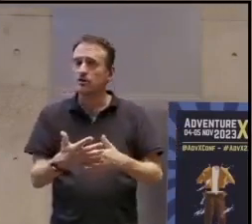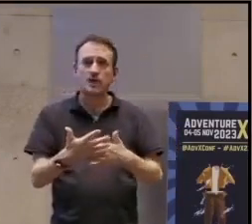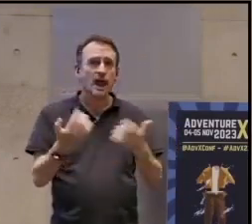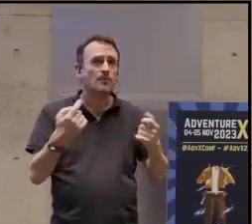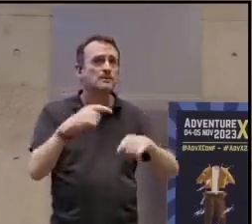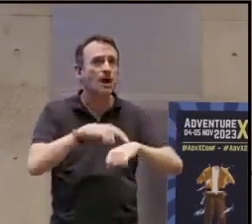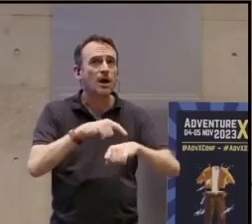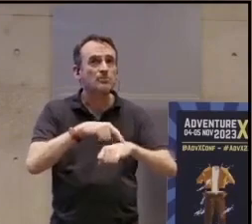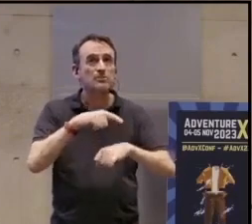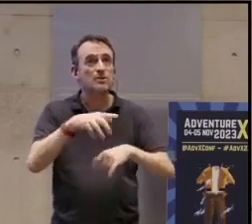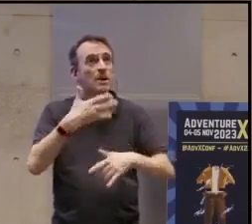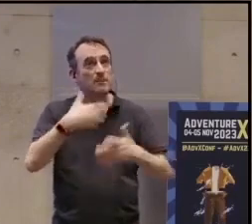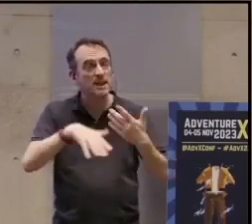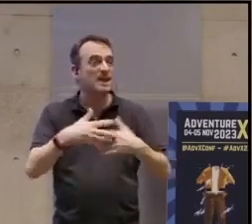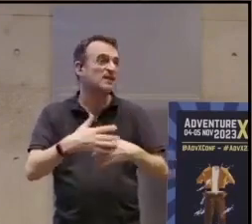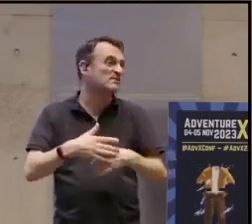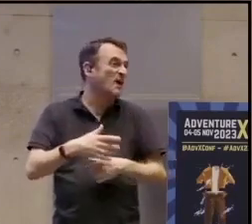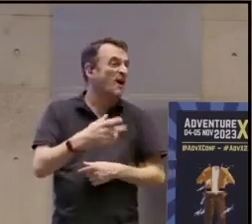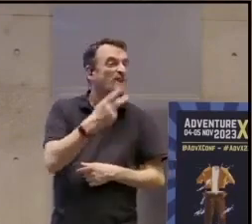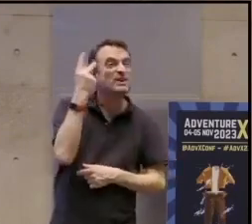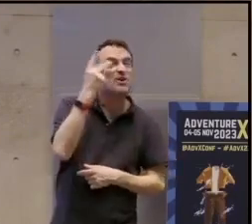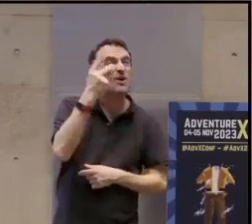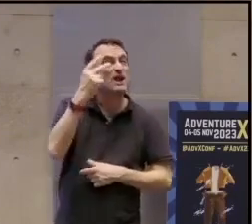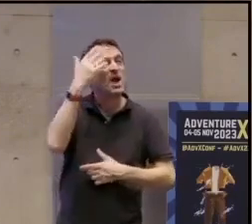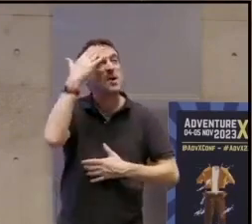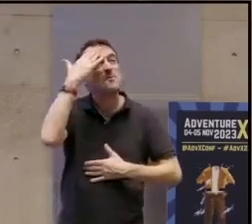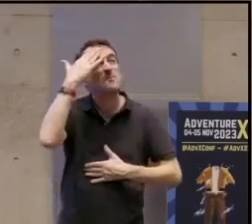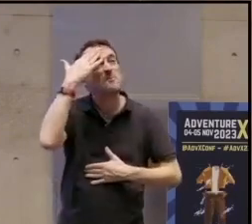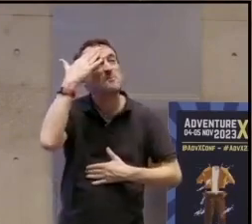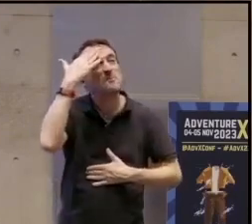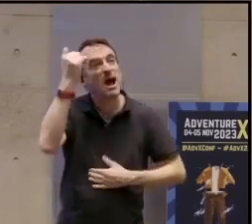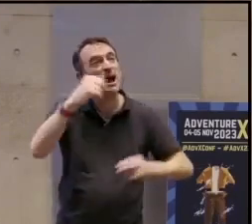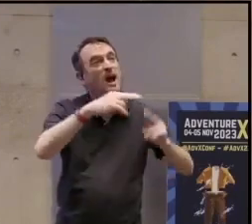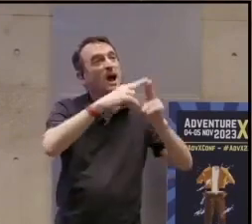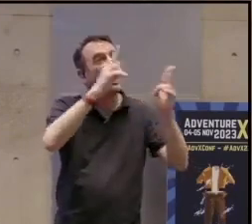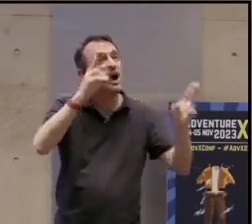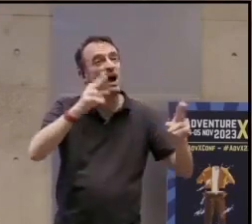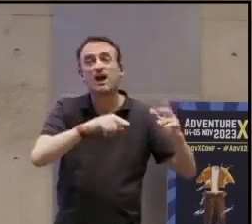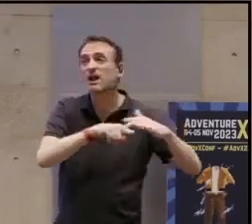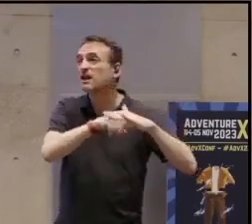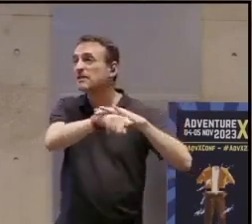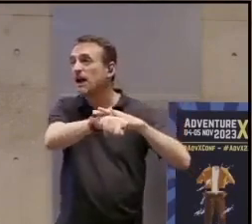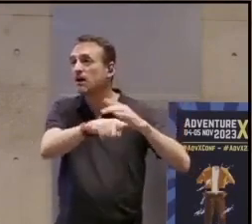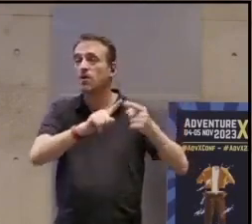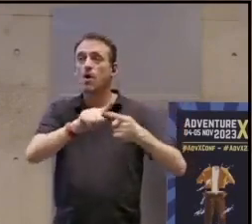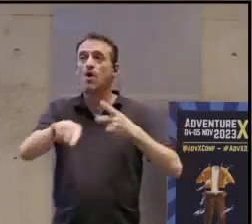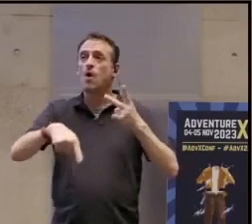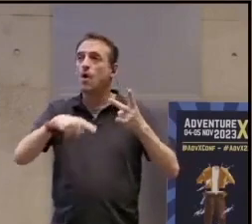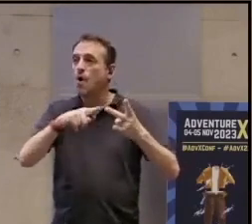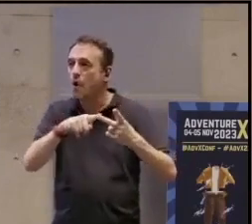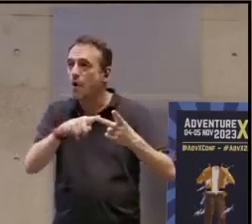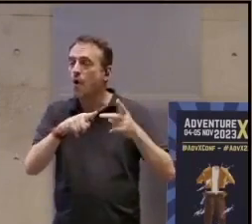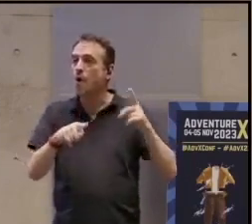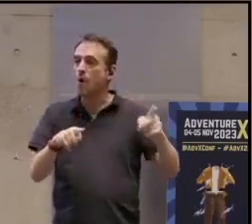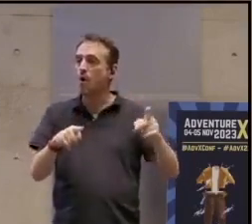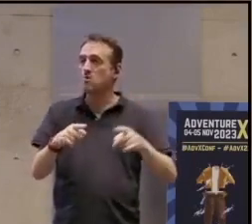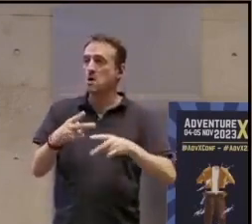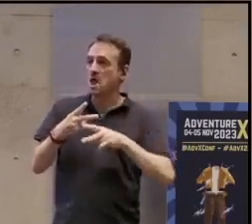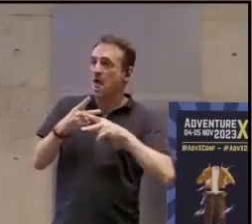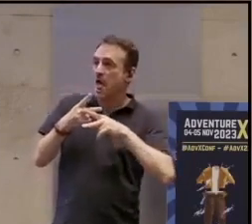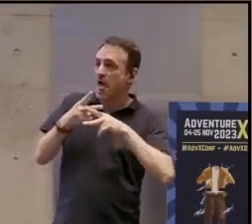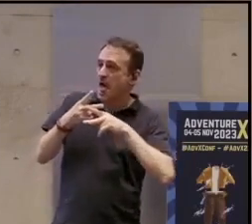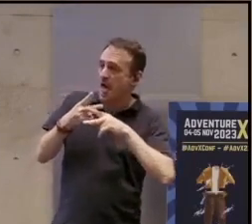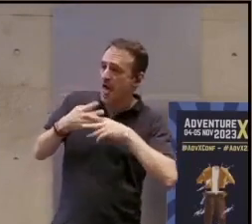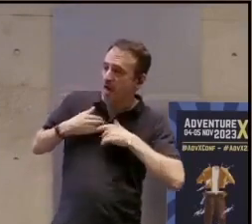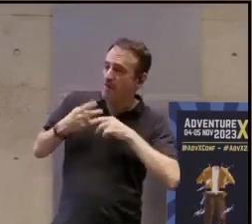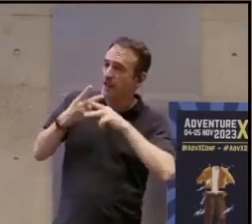where people are out to get you and torture you, rather than the healthcare workers were on your side.